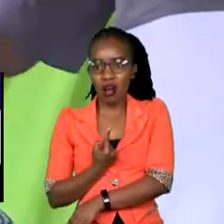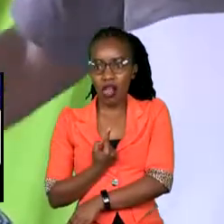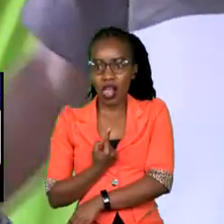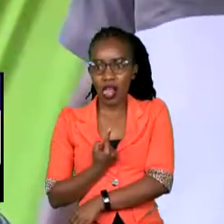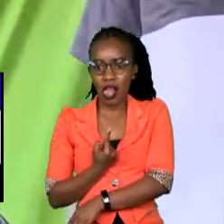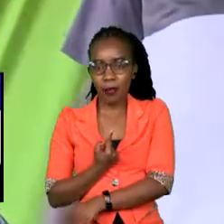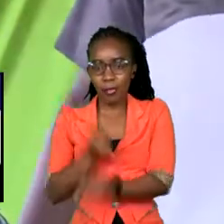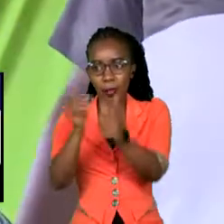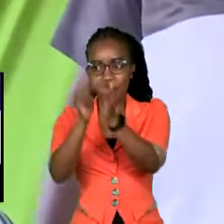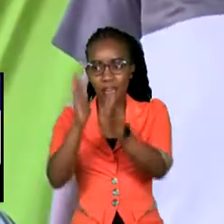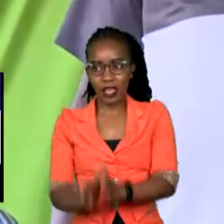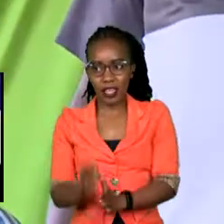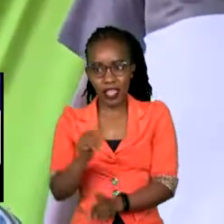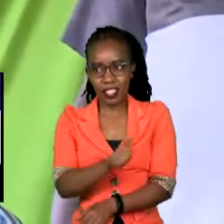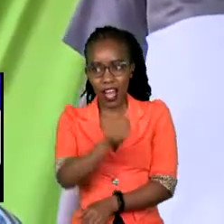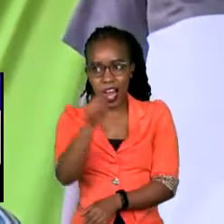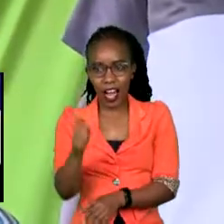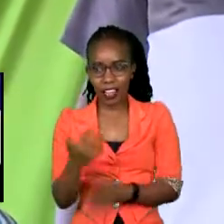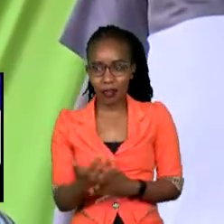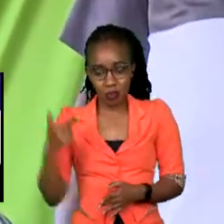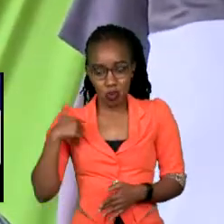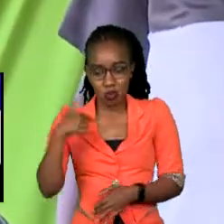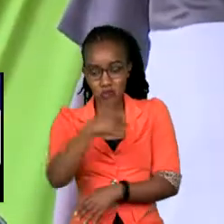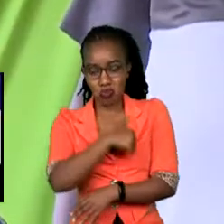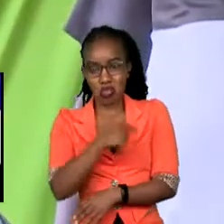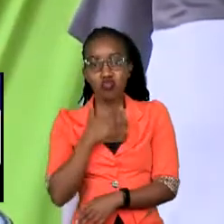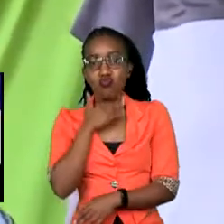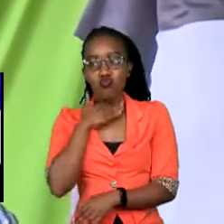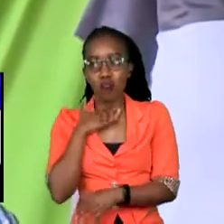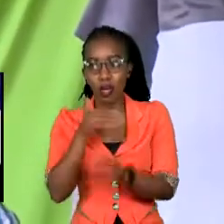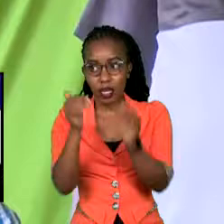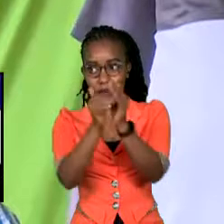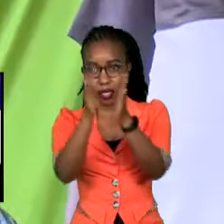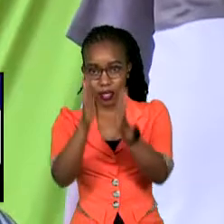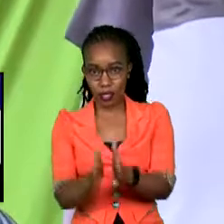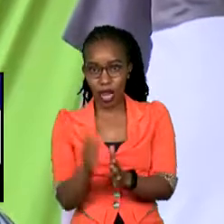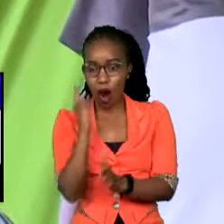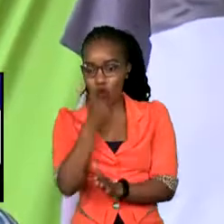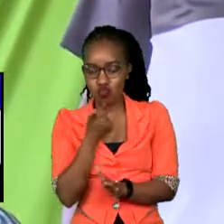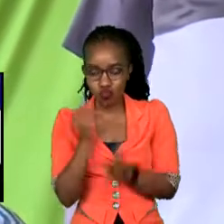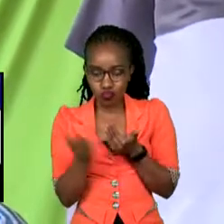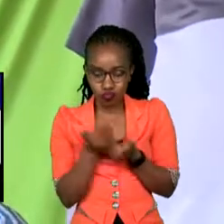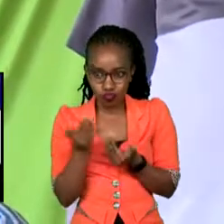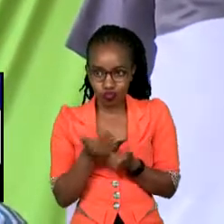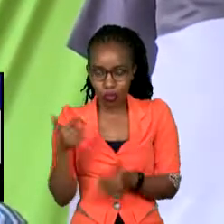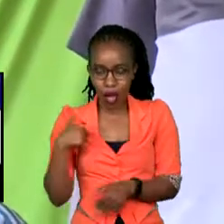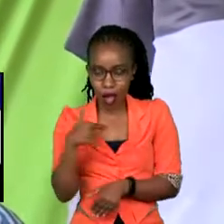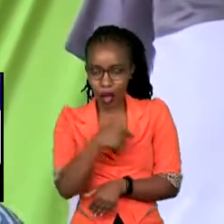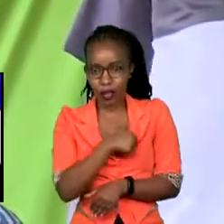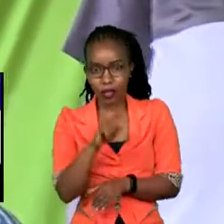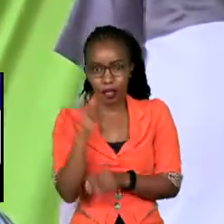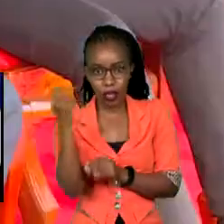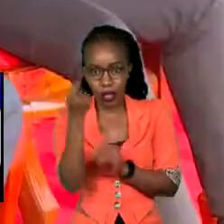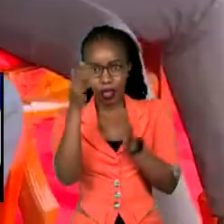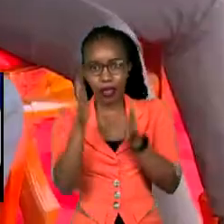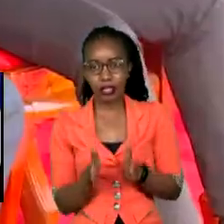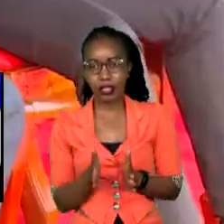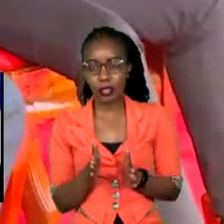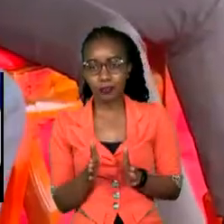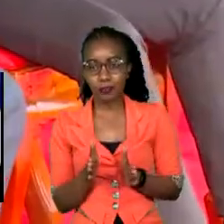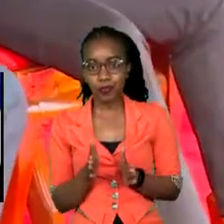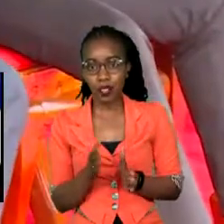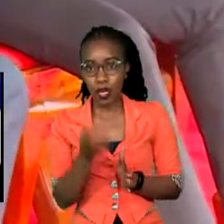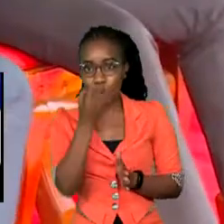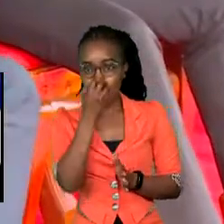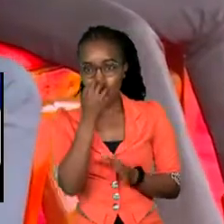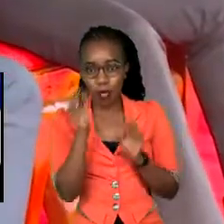wale viongozi wengine, sisi tunataka kiongozi anayetujali sisi kama wananchi wa kawaida. DP